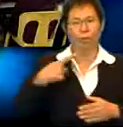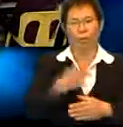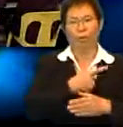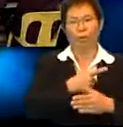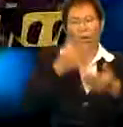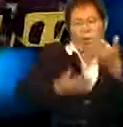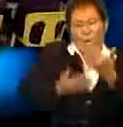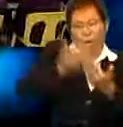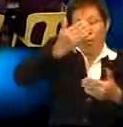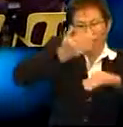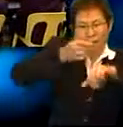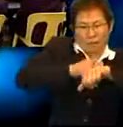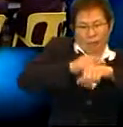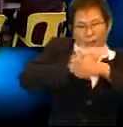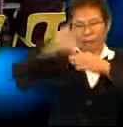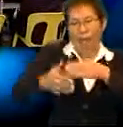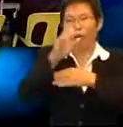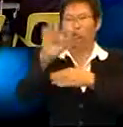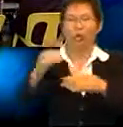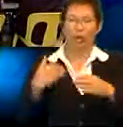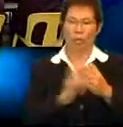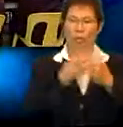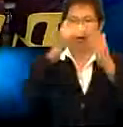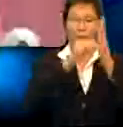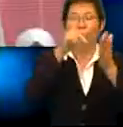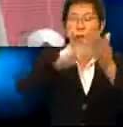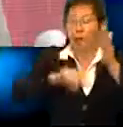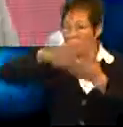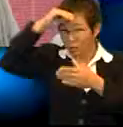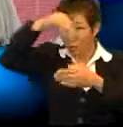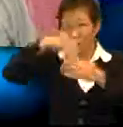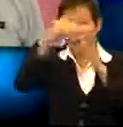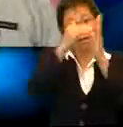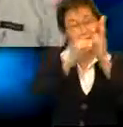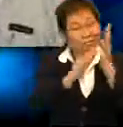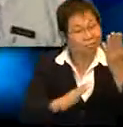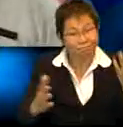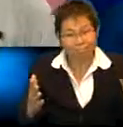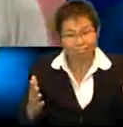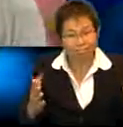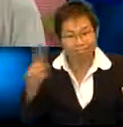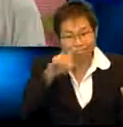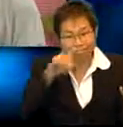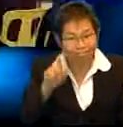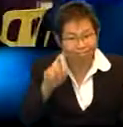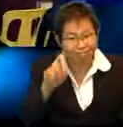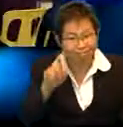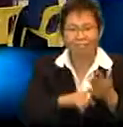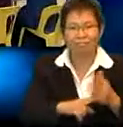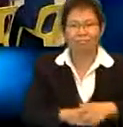All right, we have almost come to the end of our lesson. What have you learned in this lesson?